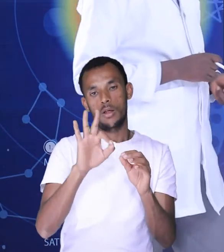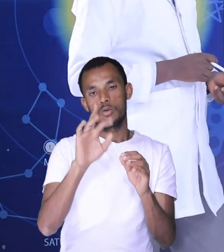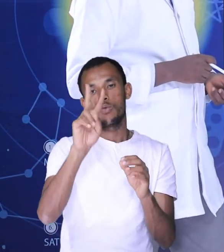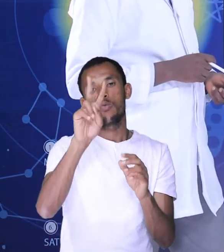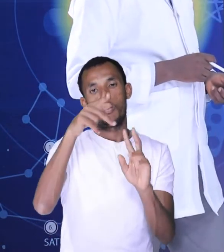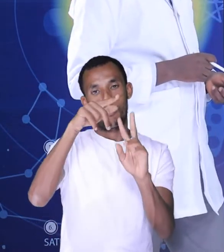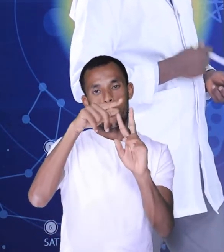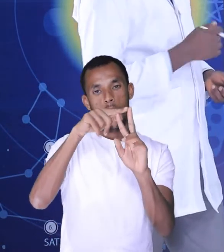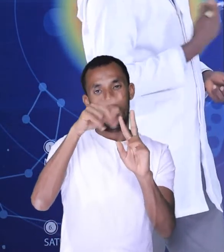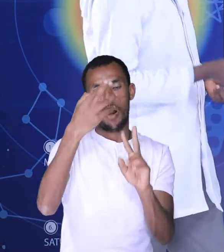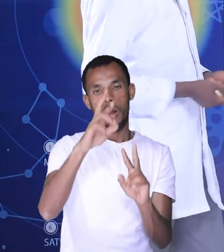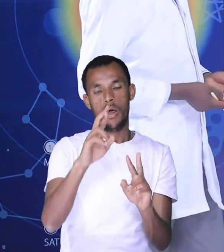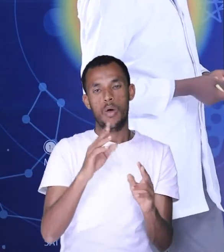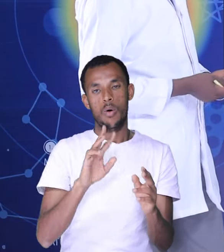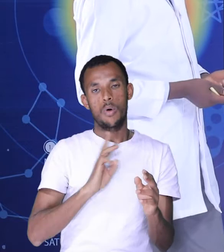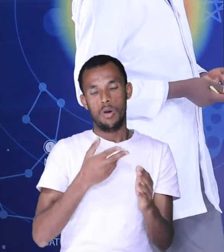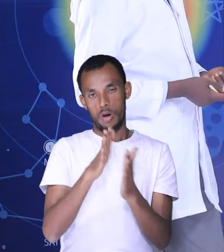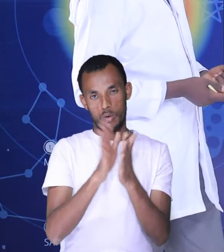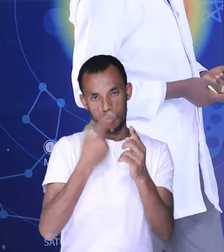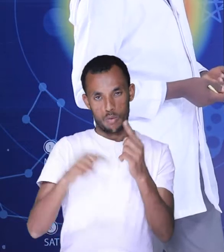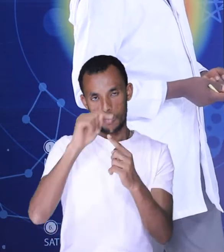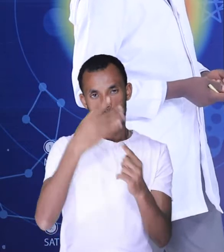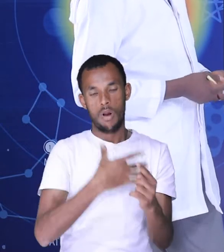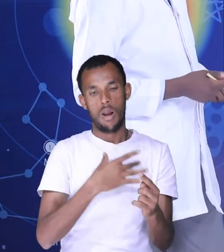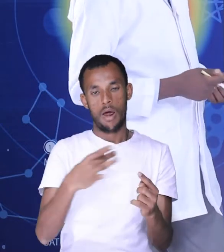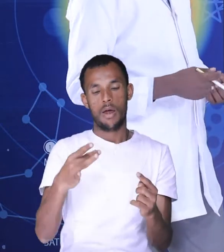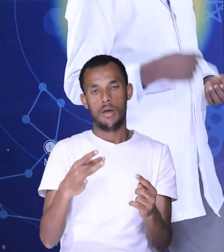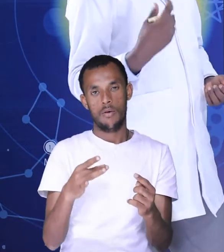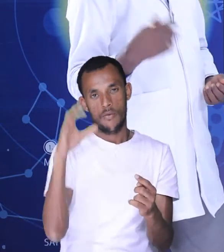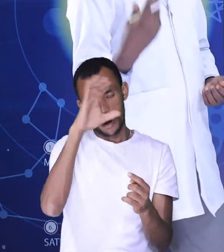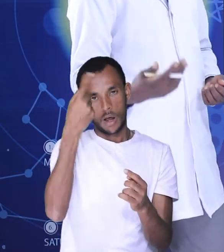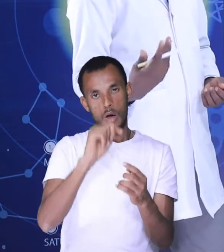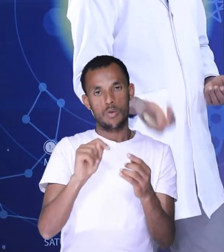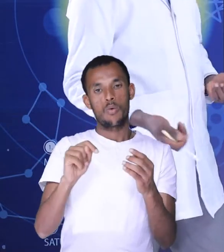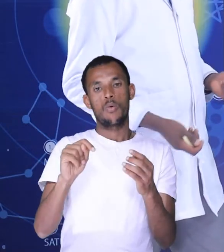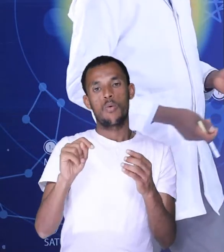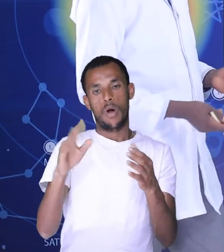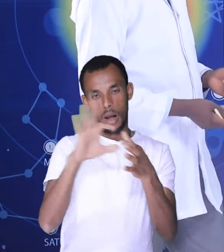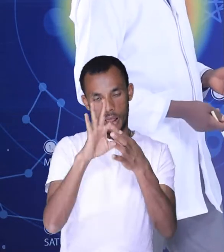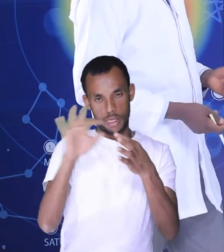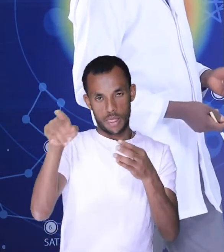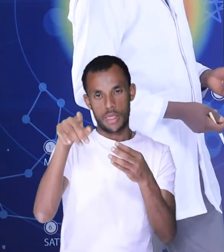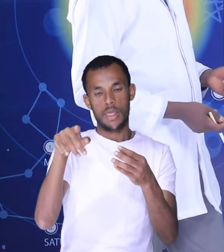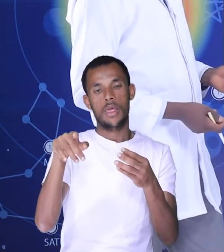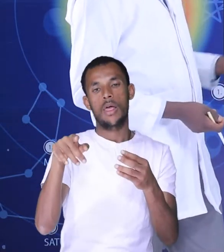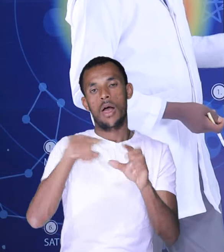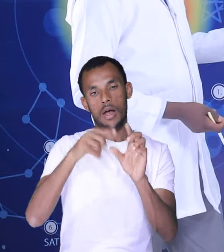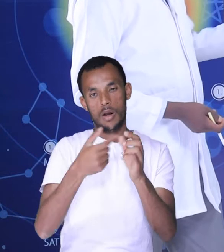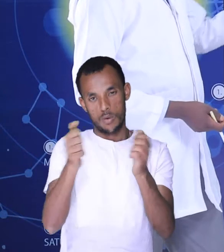r. Here we need to find how to relate angle with radian